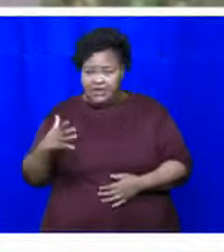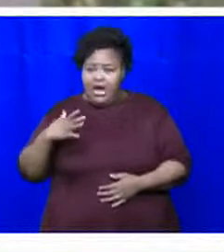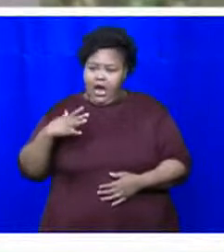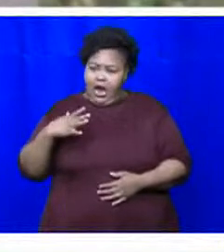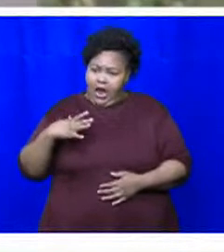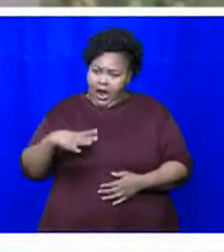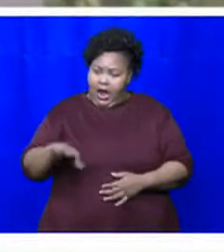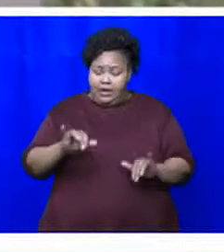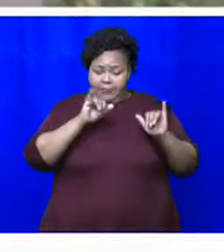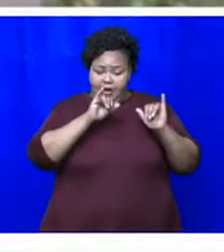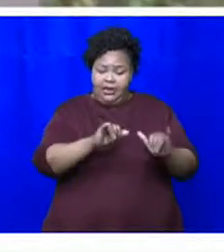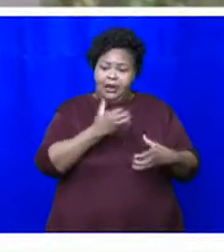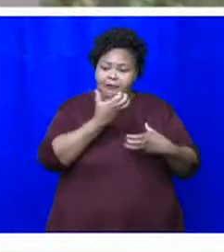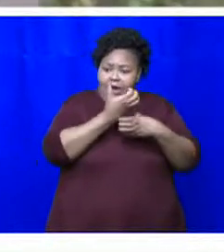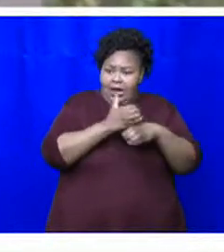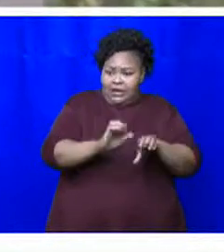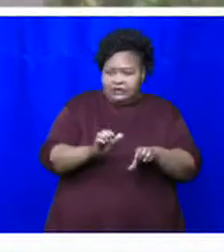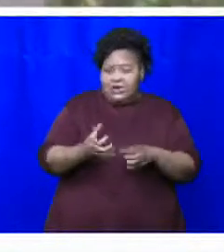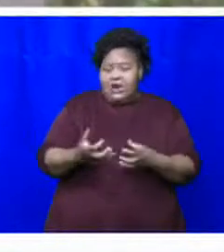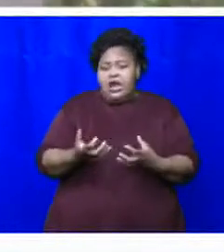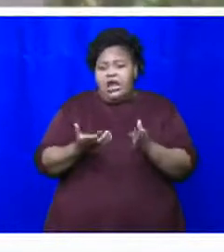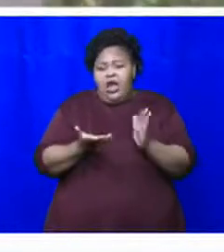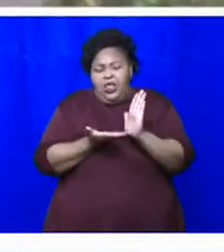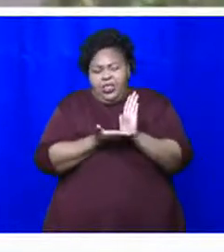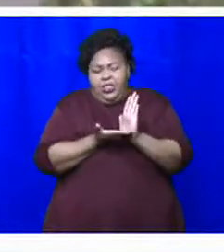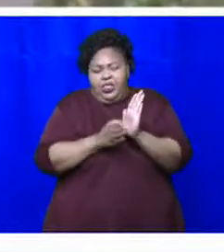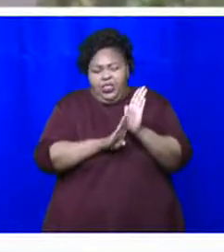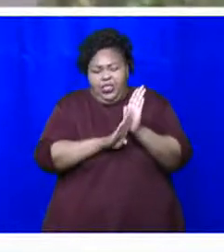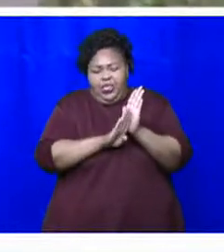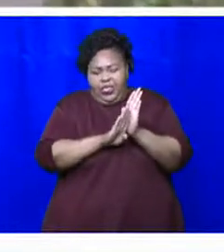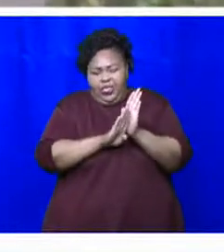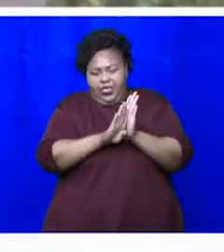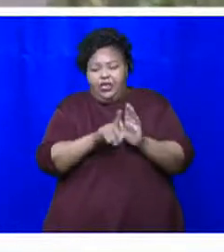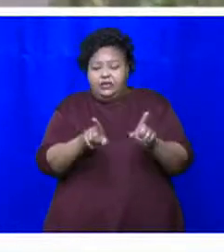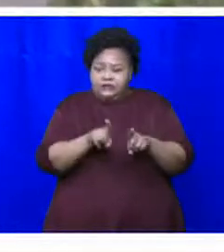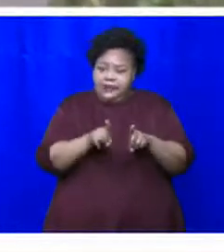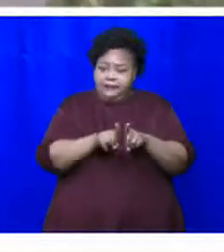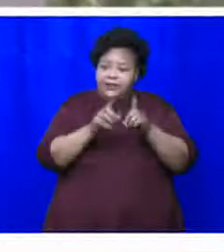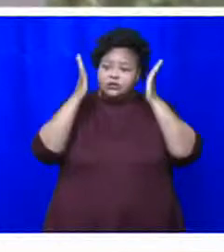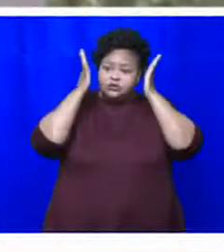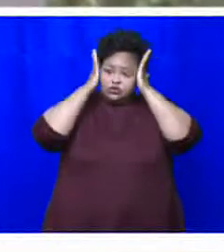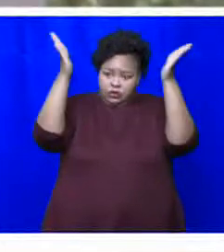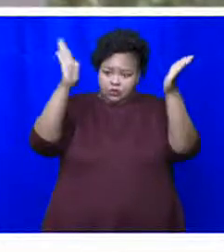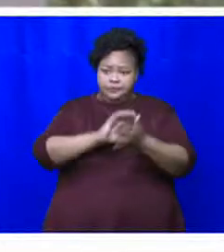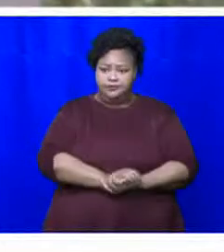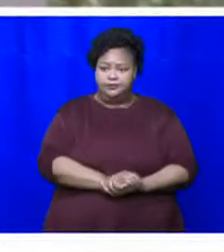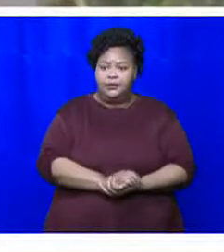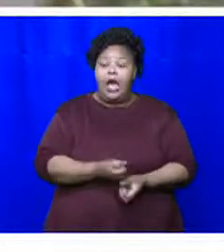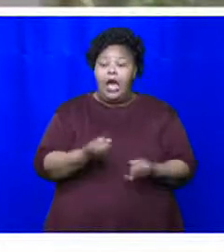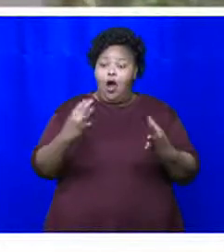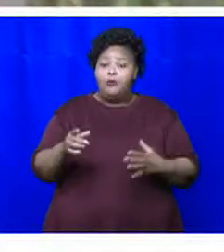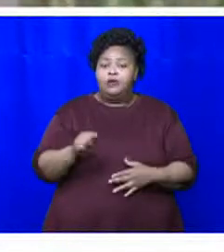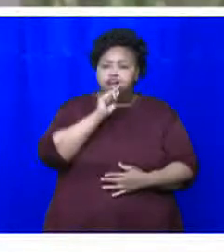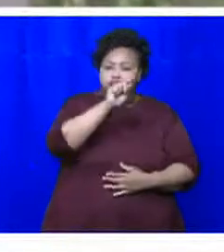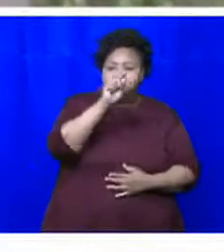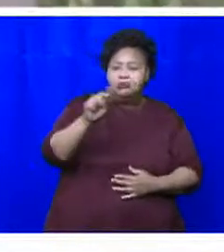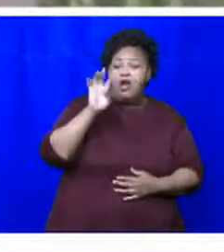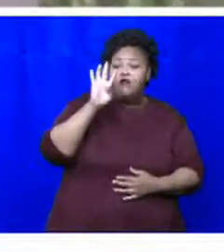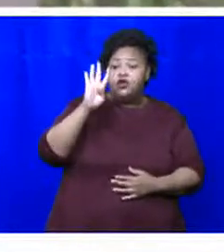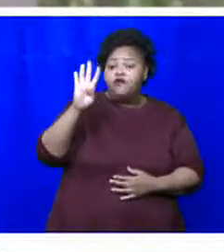leSwatini. Each year an estimated 40 million people need palliative care